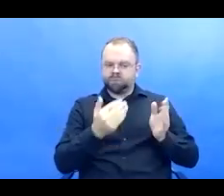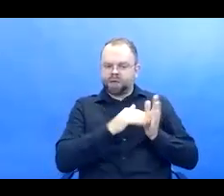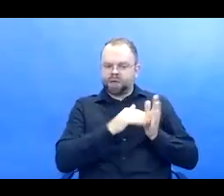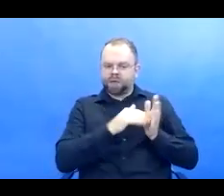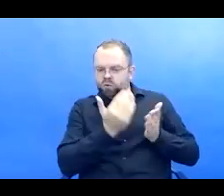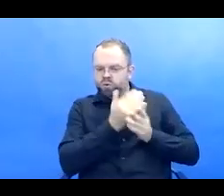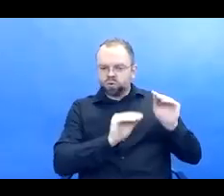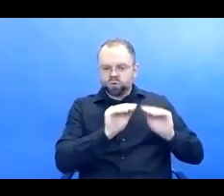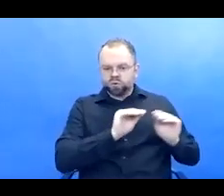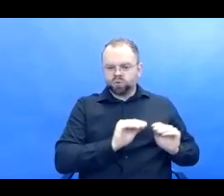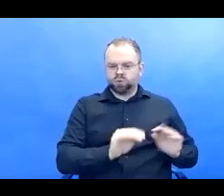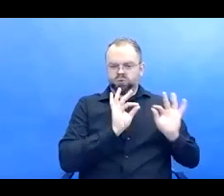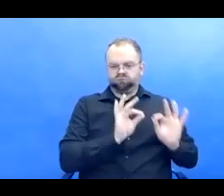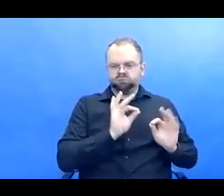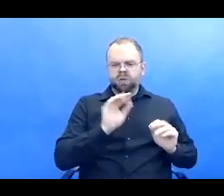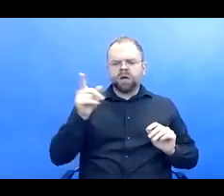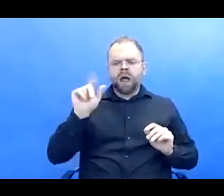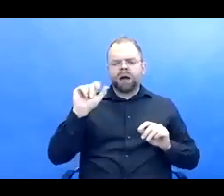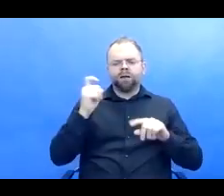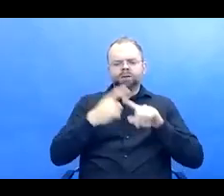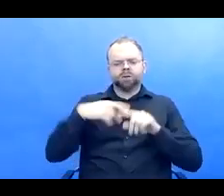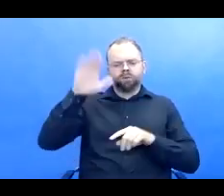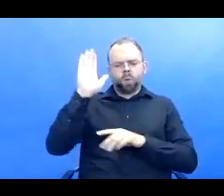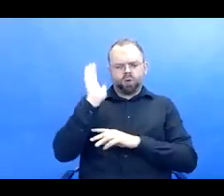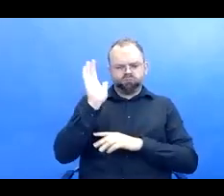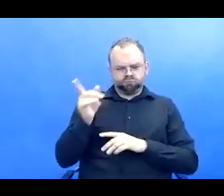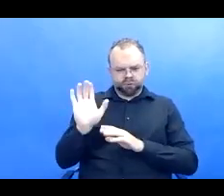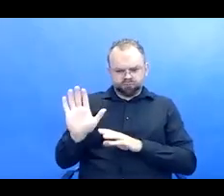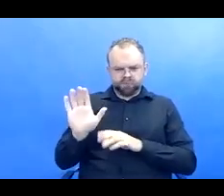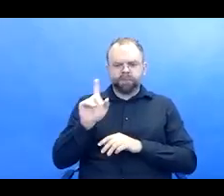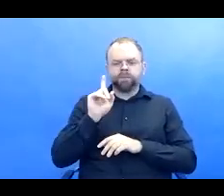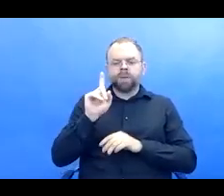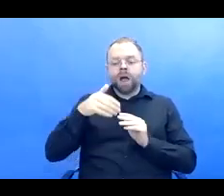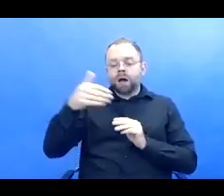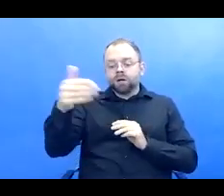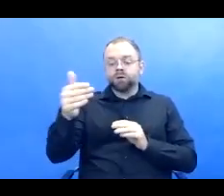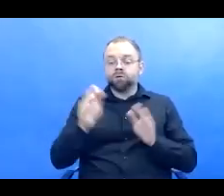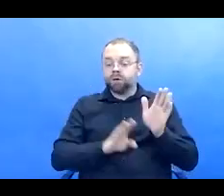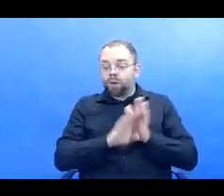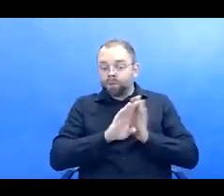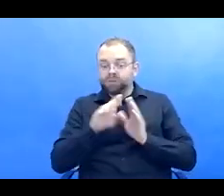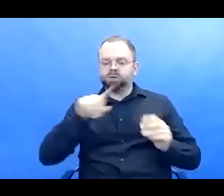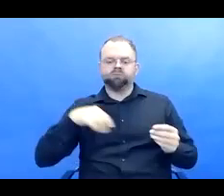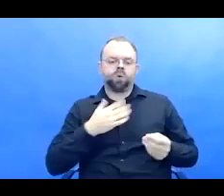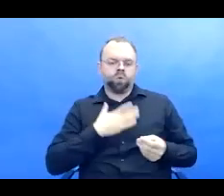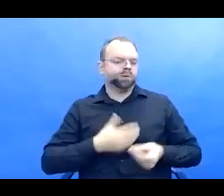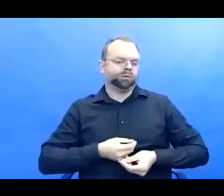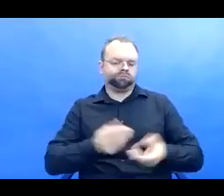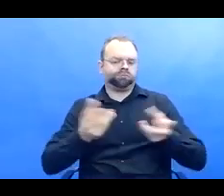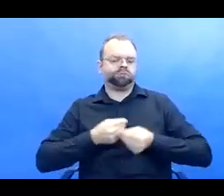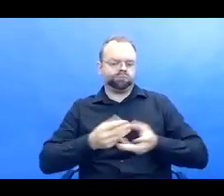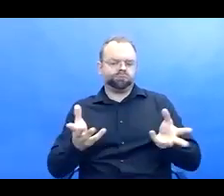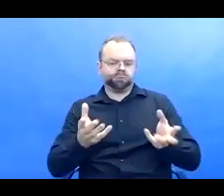Thank you, Ola. So briefly, we wanted to share with you the social protection component